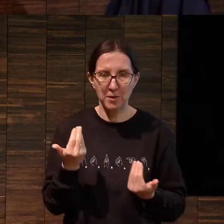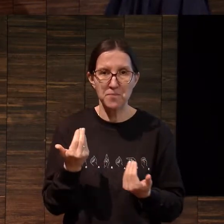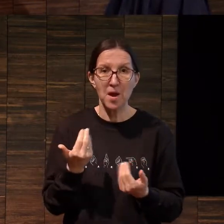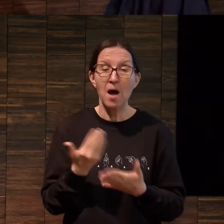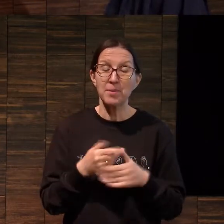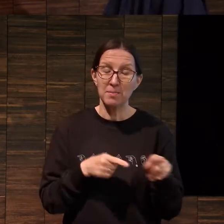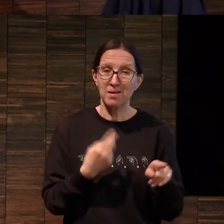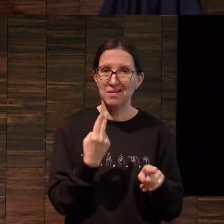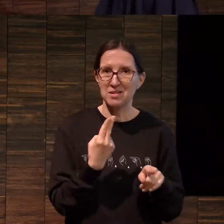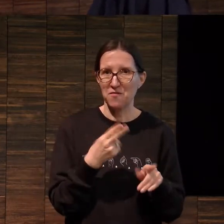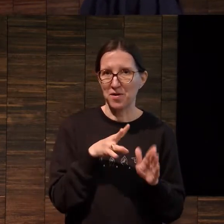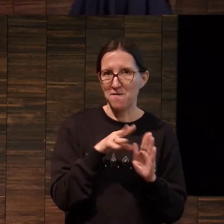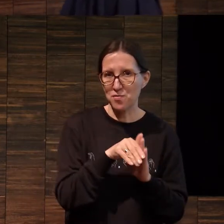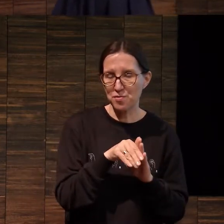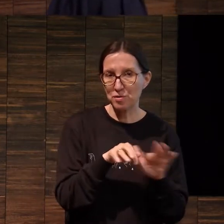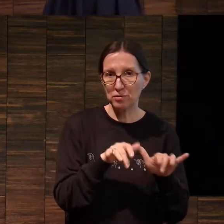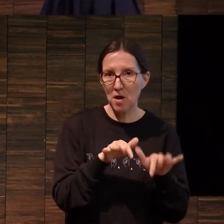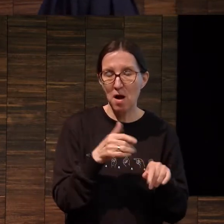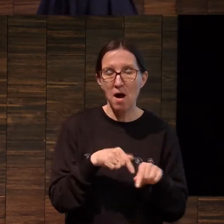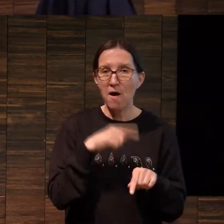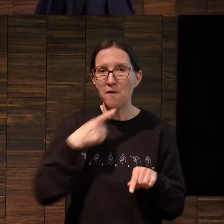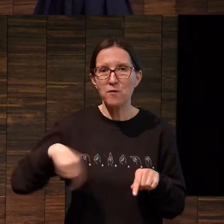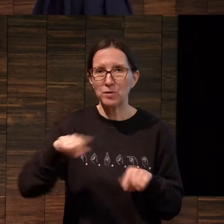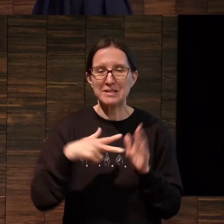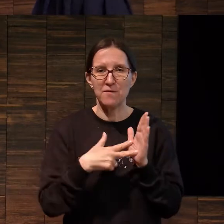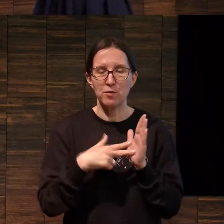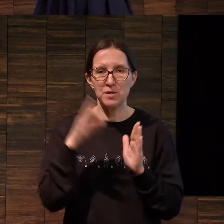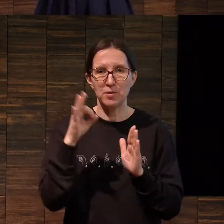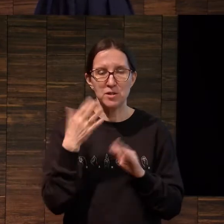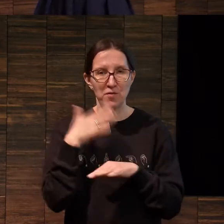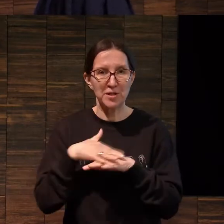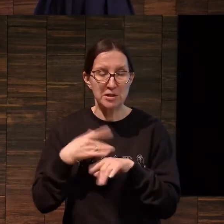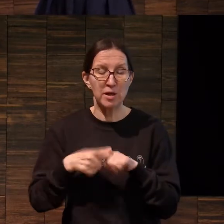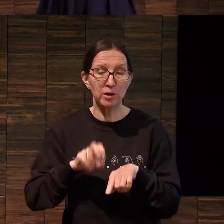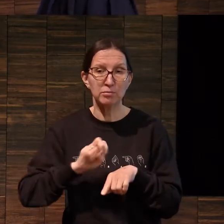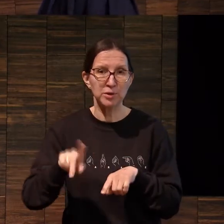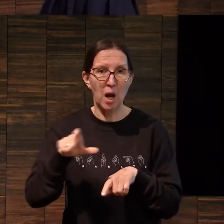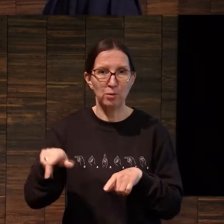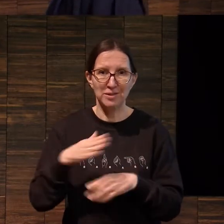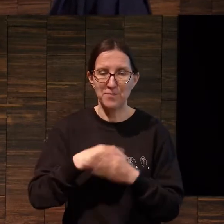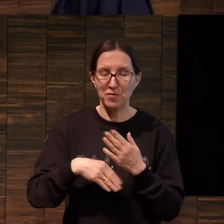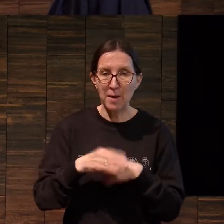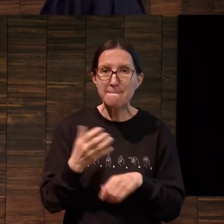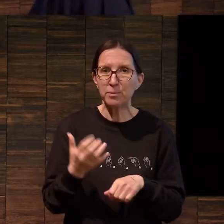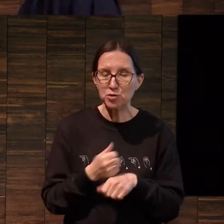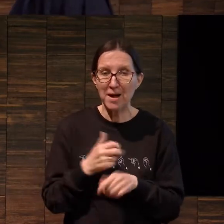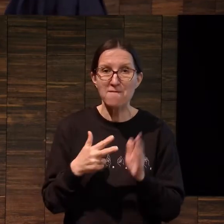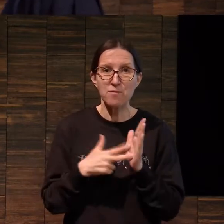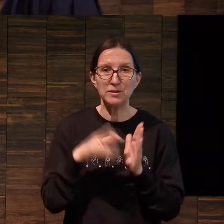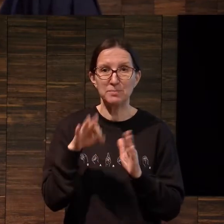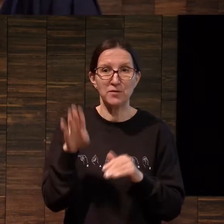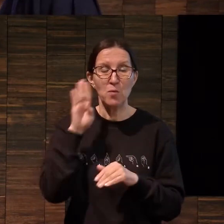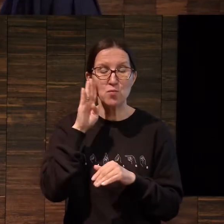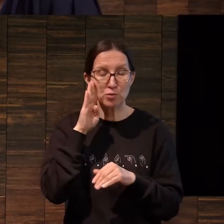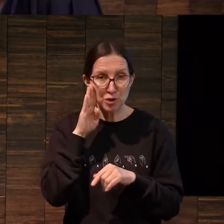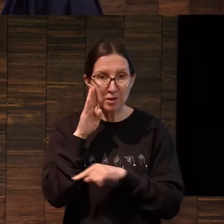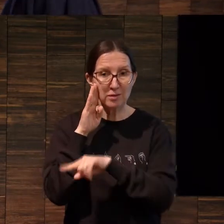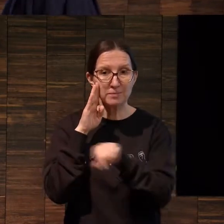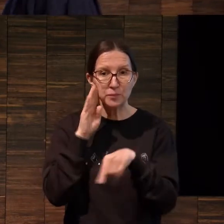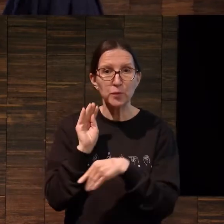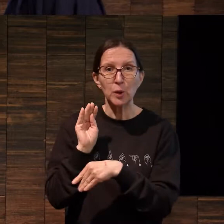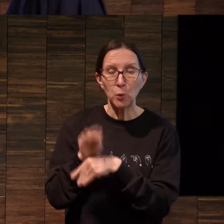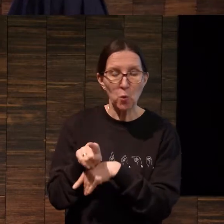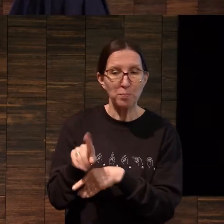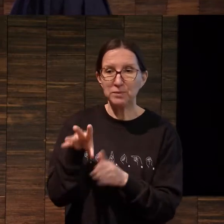disabled. So when we talk about digital environment, we should know that in Russia, there are about 8% of